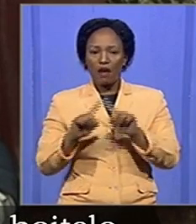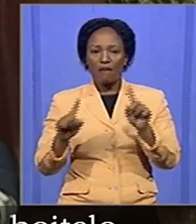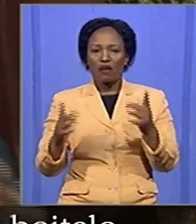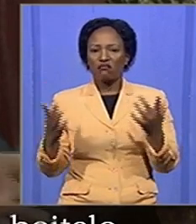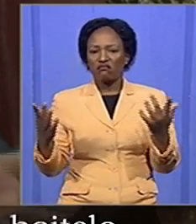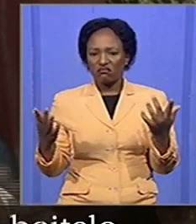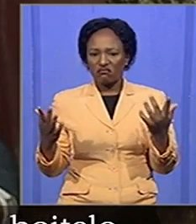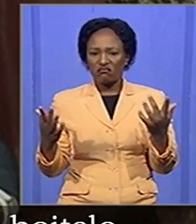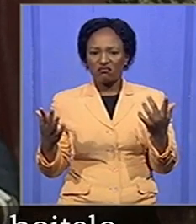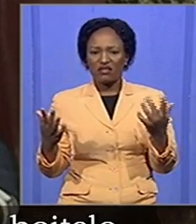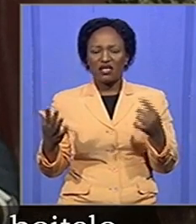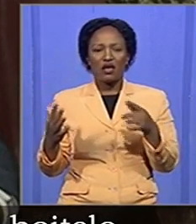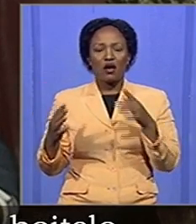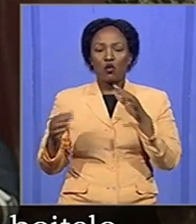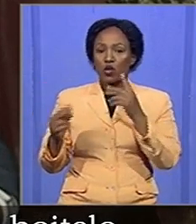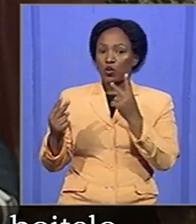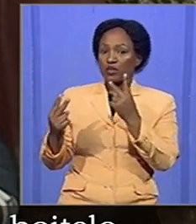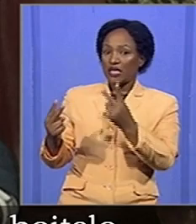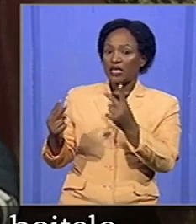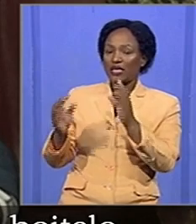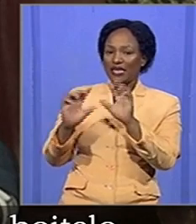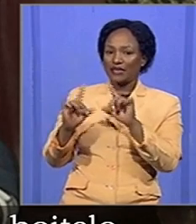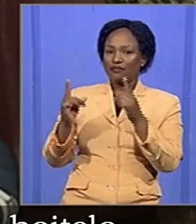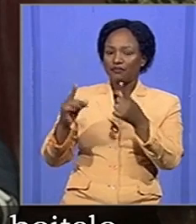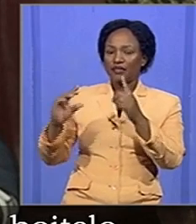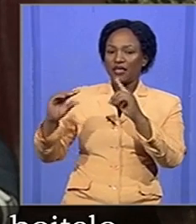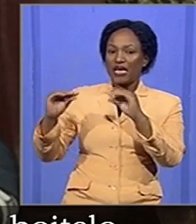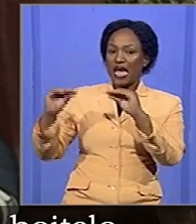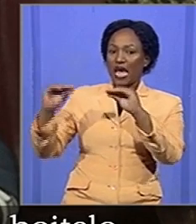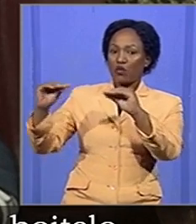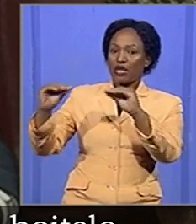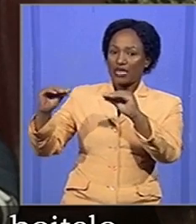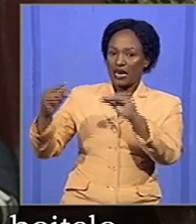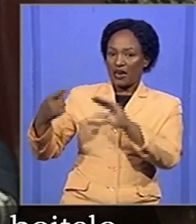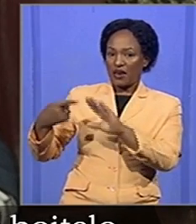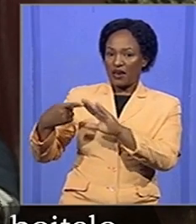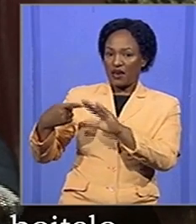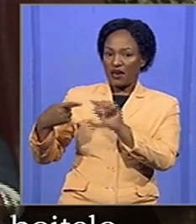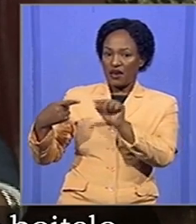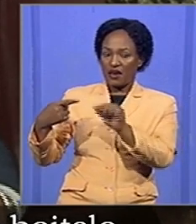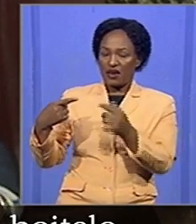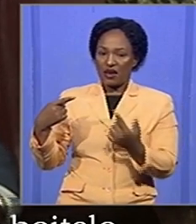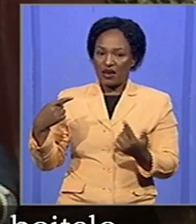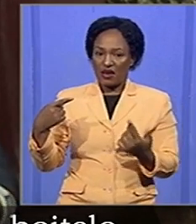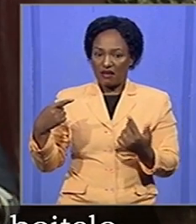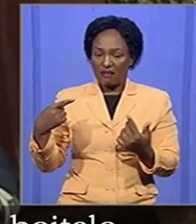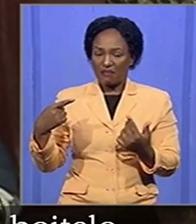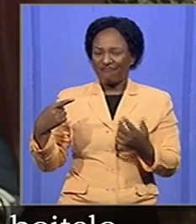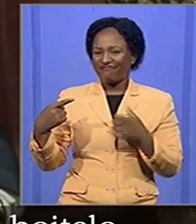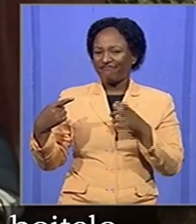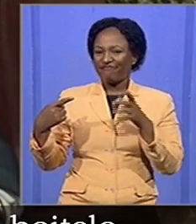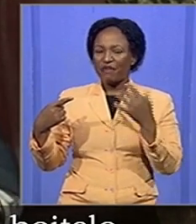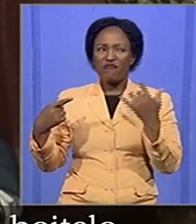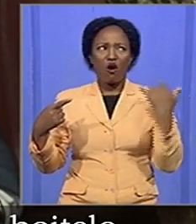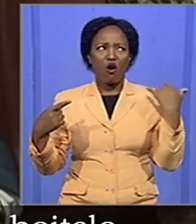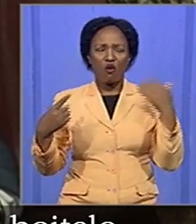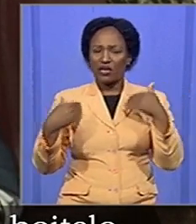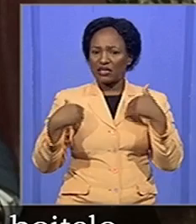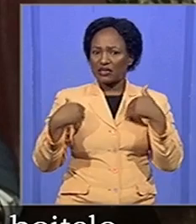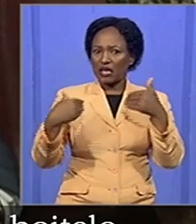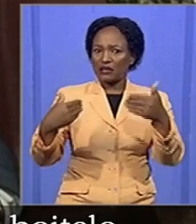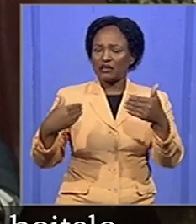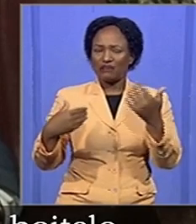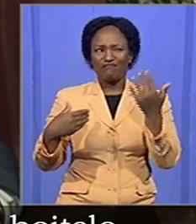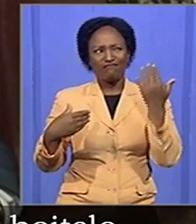sa le gore o lebelela Department of Education ka nako nngwe ge re be re sa thoma be